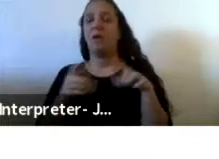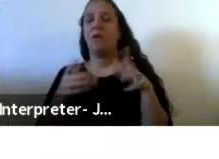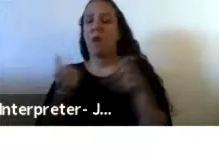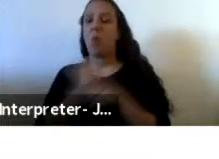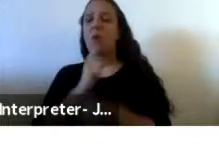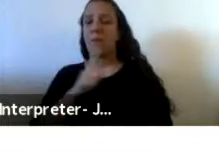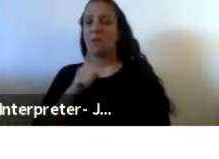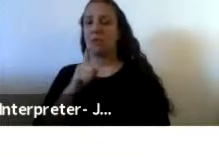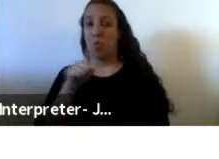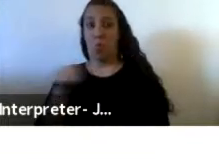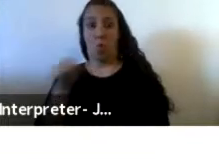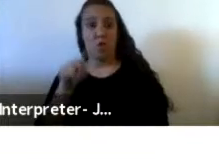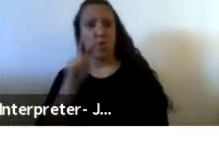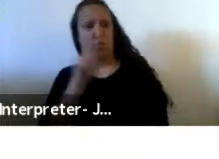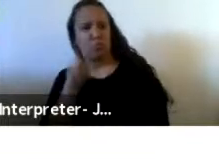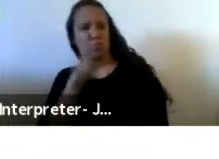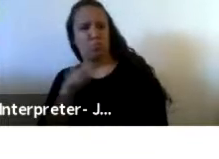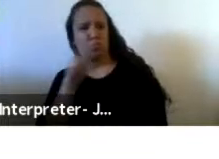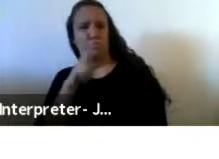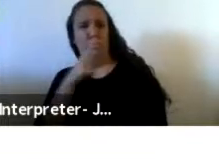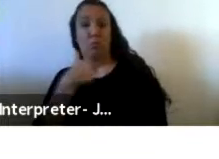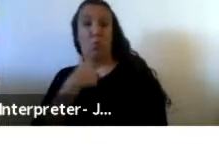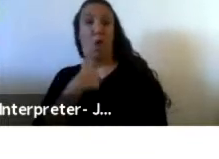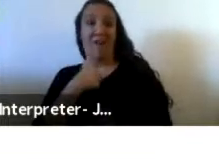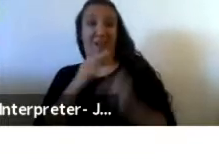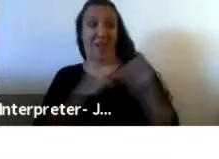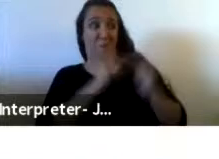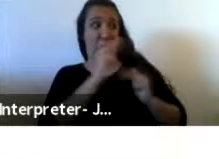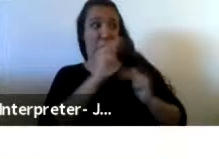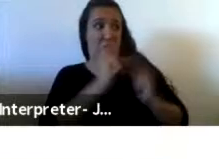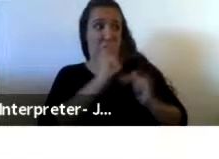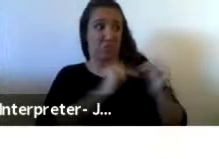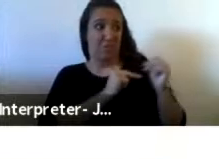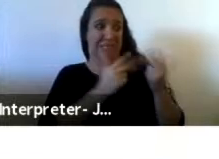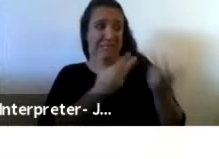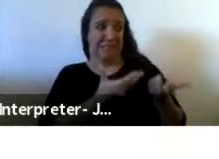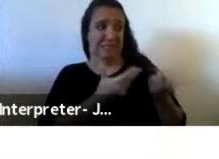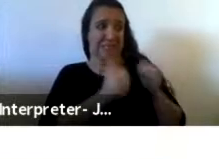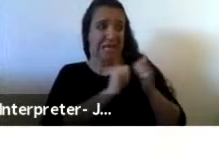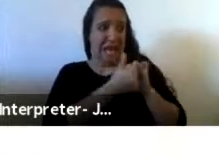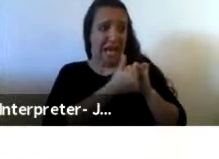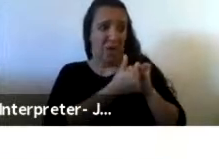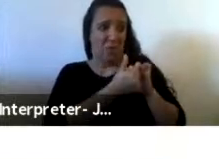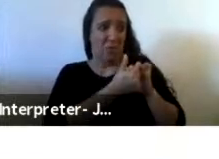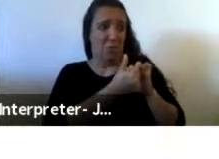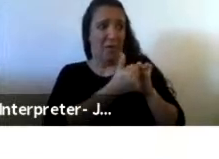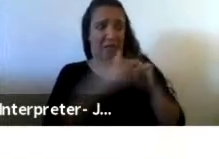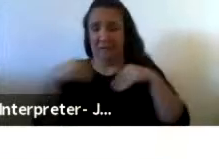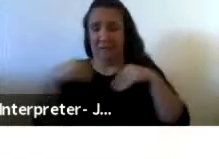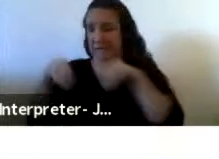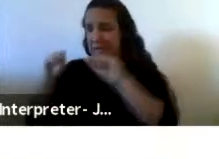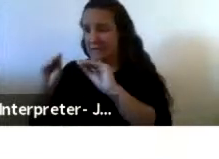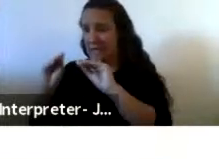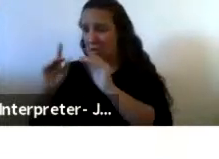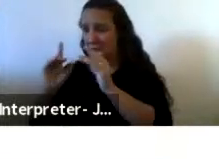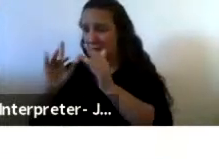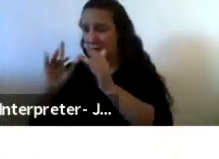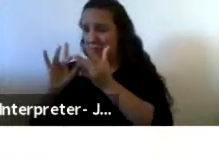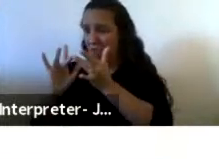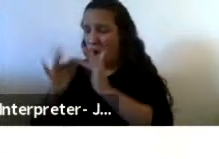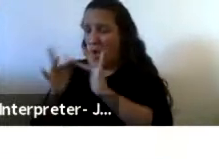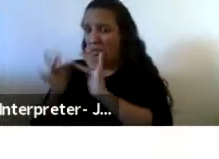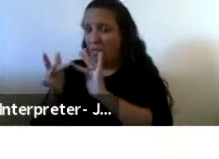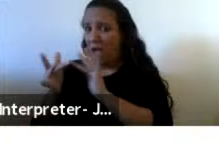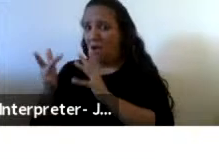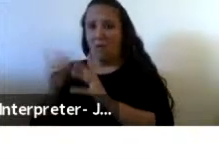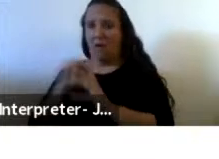you sit back and you say, well, listen, I have a brick and mortar, and I don't know how to actually start selling to customers online. I don't